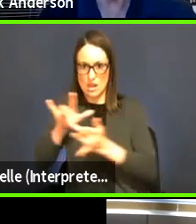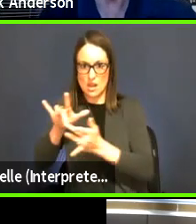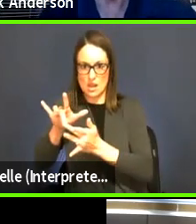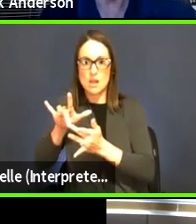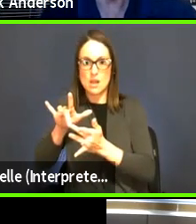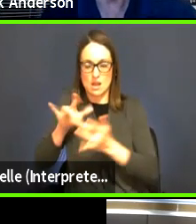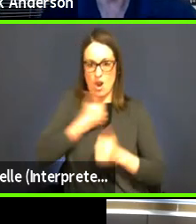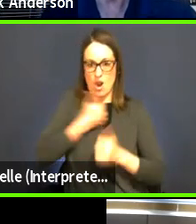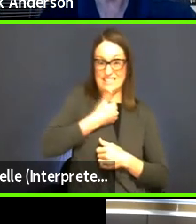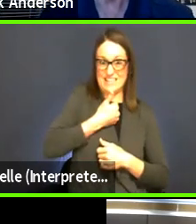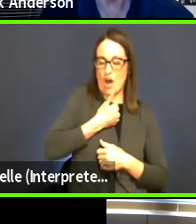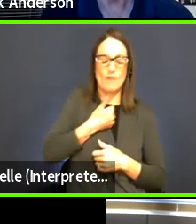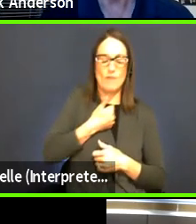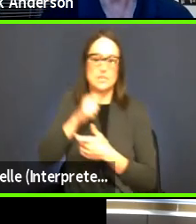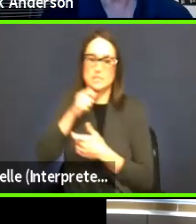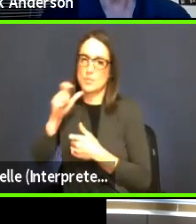us.